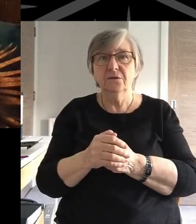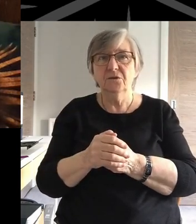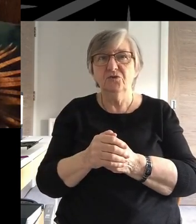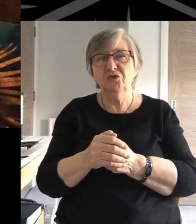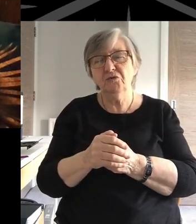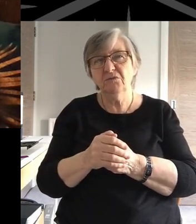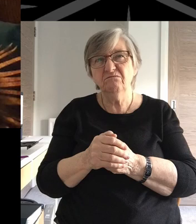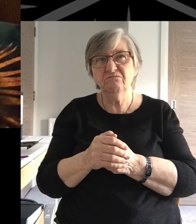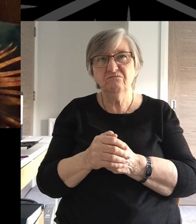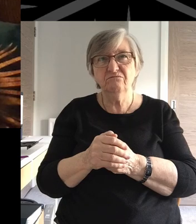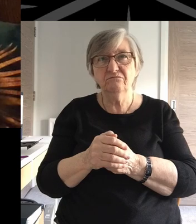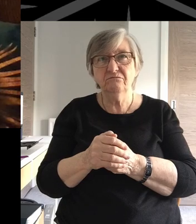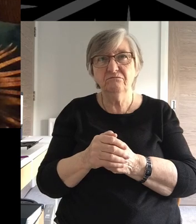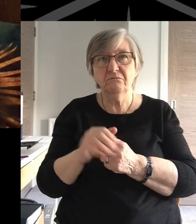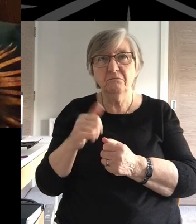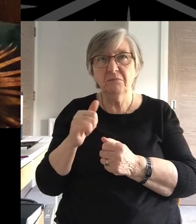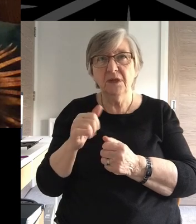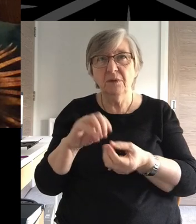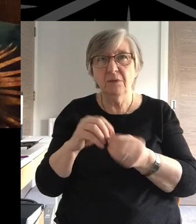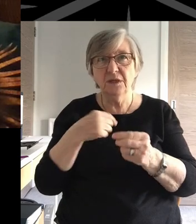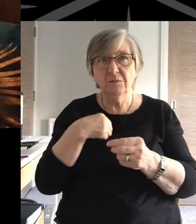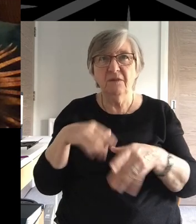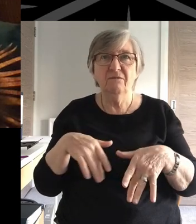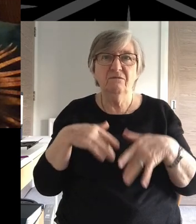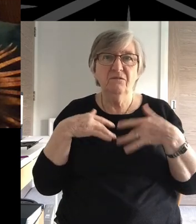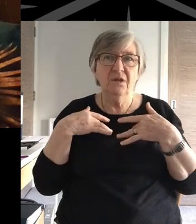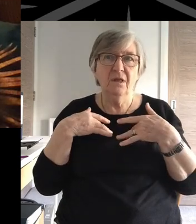I guess it makes me feel